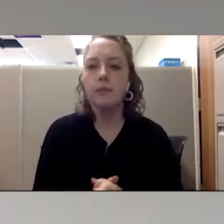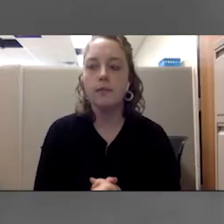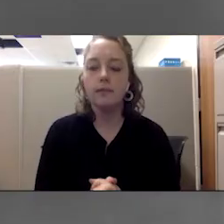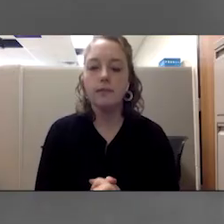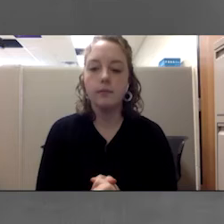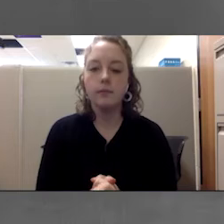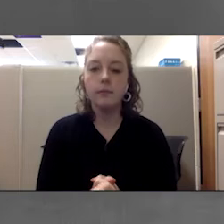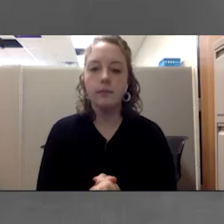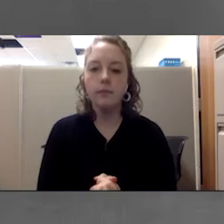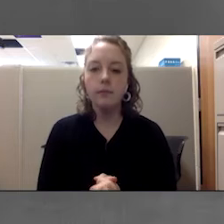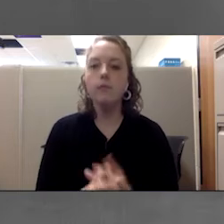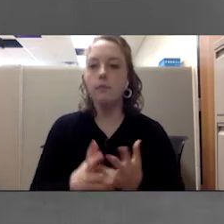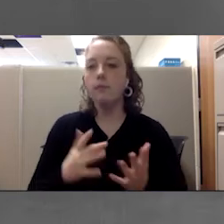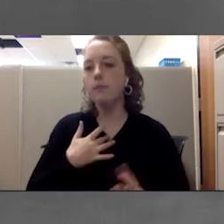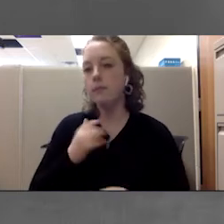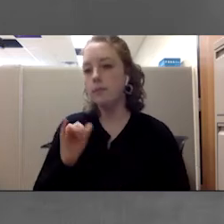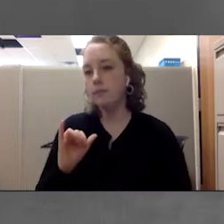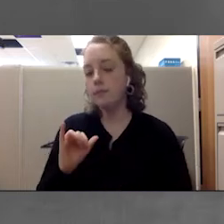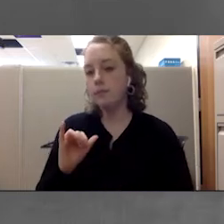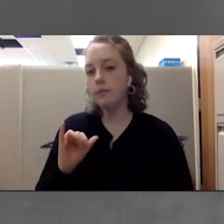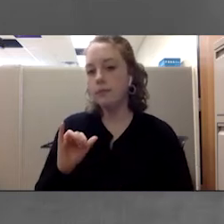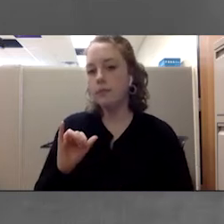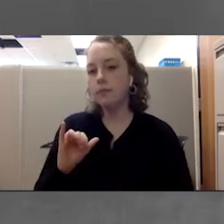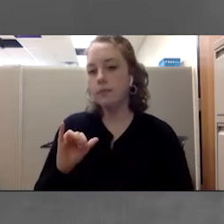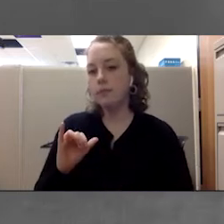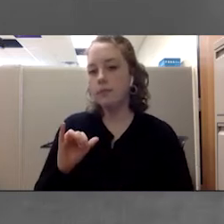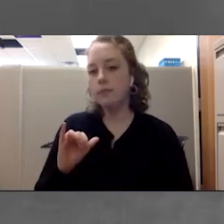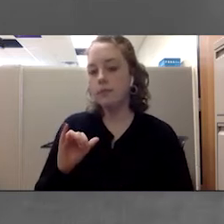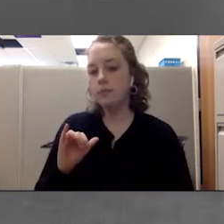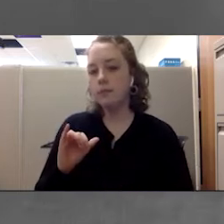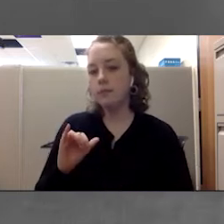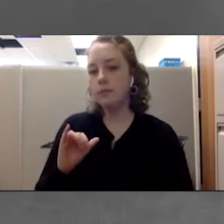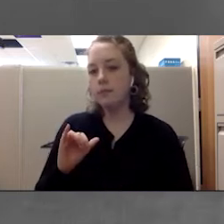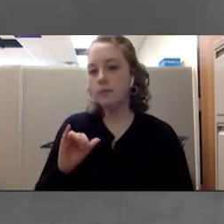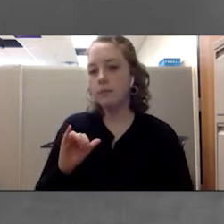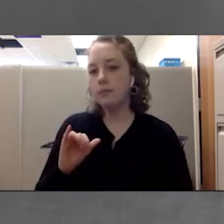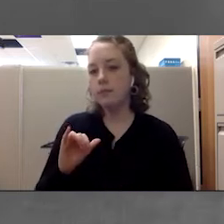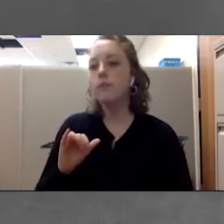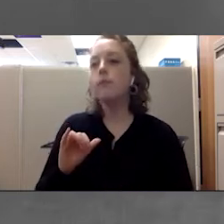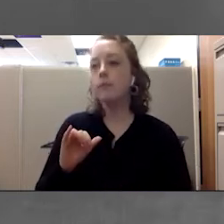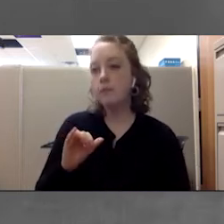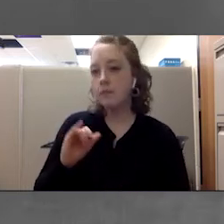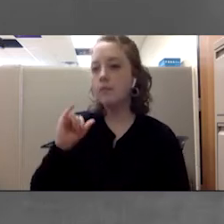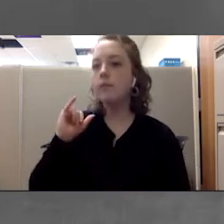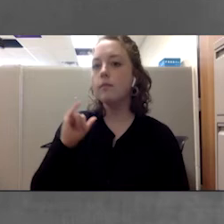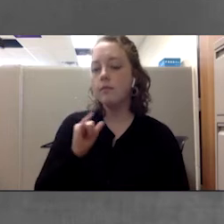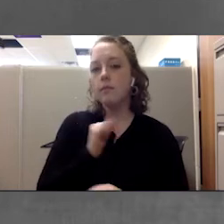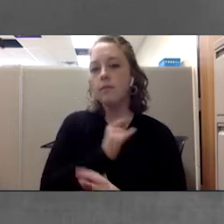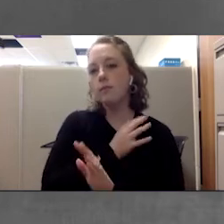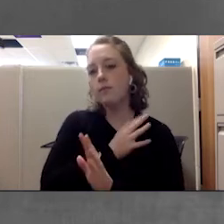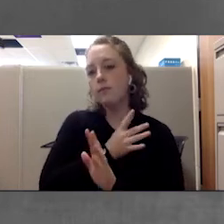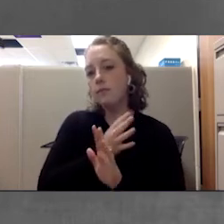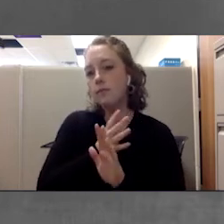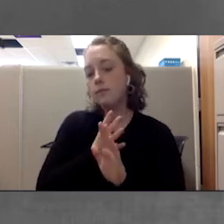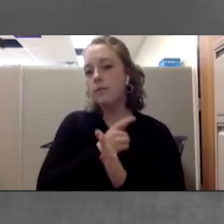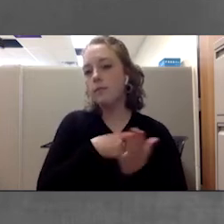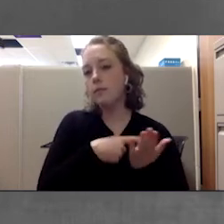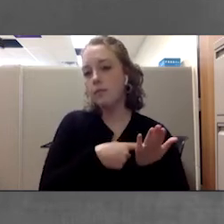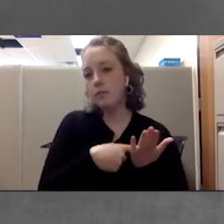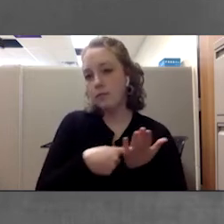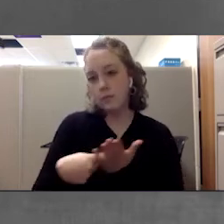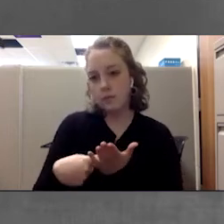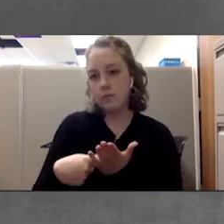And I feel like everybody, I'll just say this, that like we're addressing all the things we've been discussing, over these meetings,